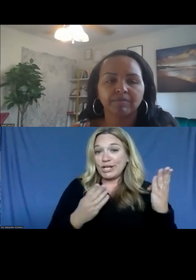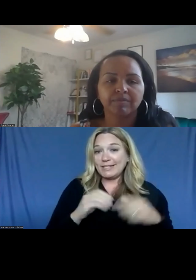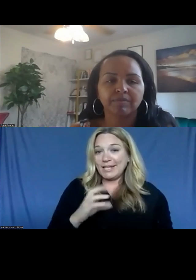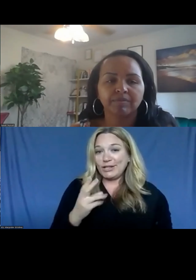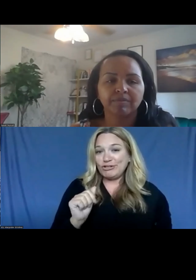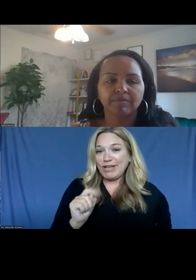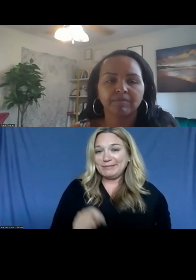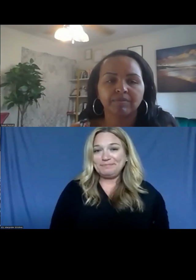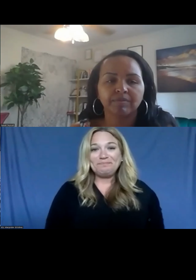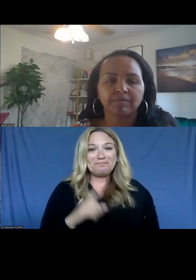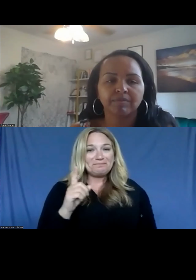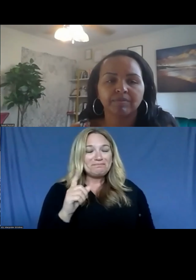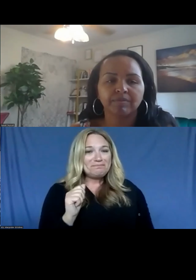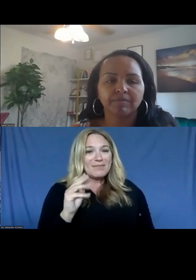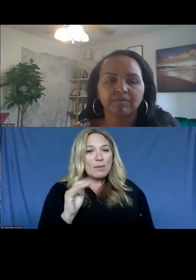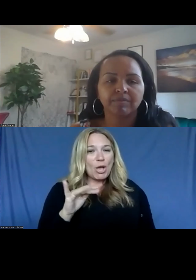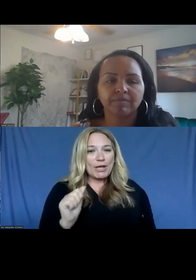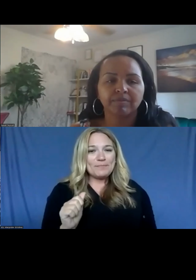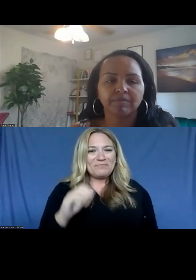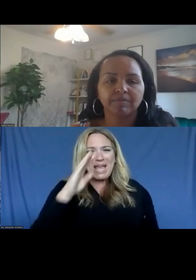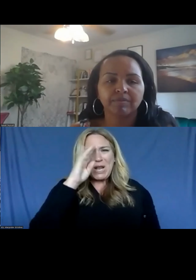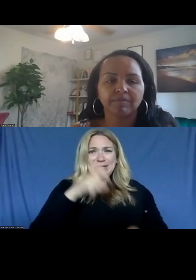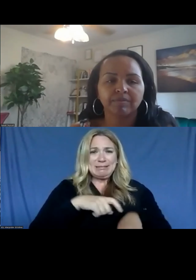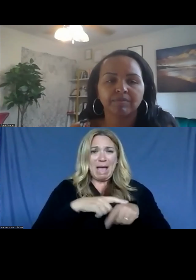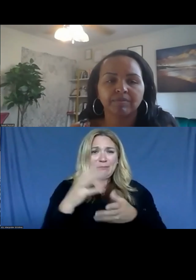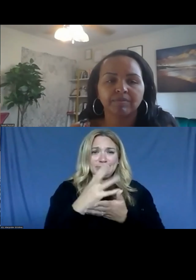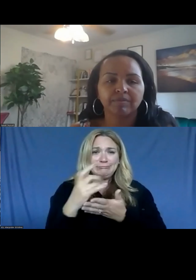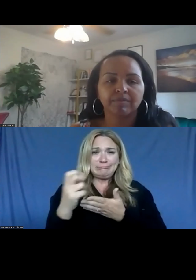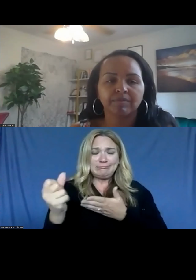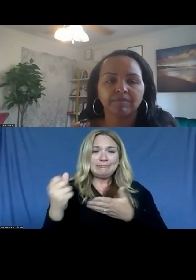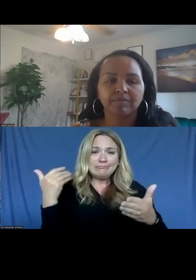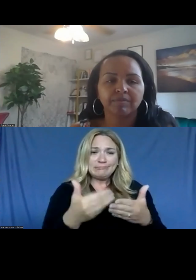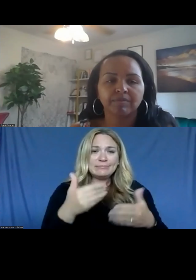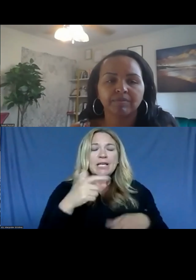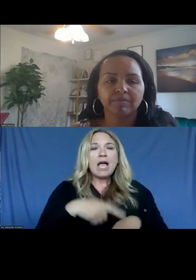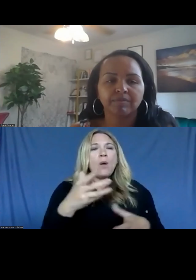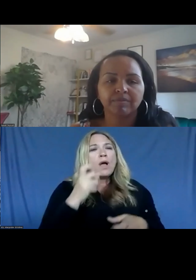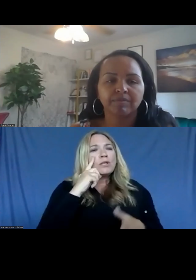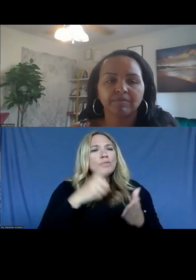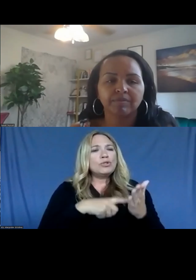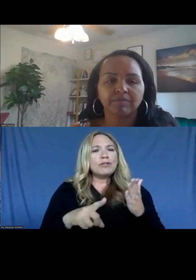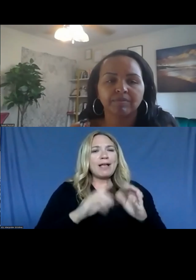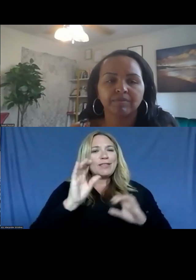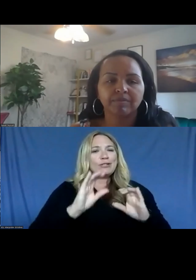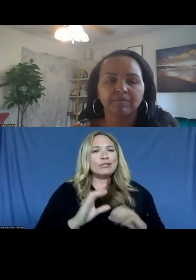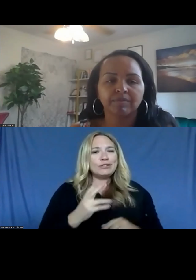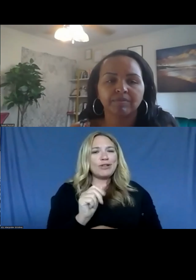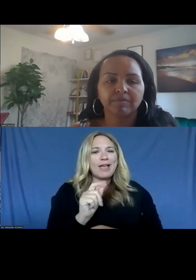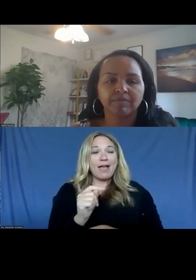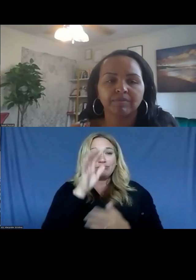Yeah, absolutely. And I know that we're coming towards the end of our time, so I encourage folks to check out chat, because there's lots of goodies in